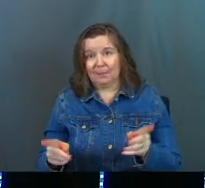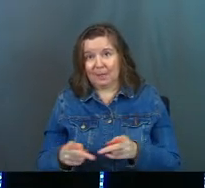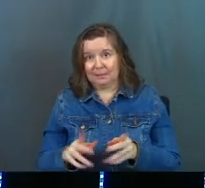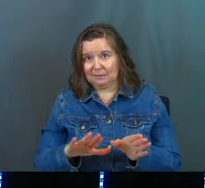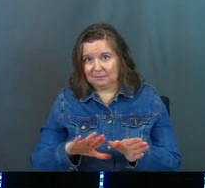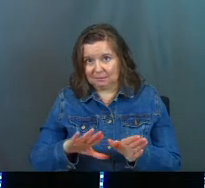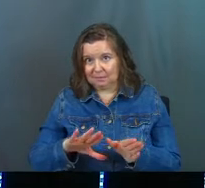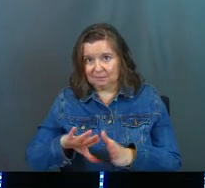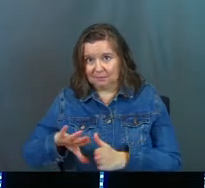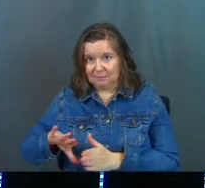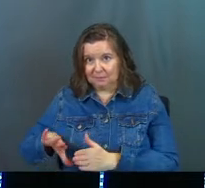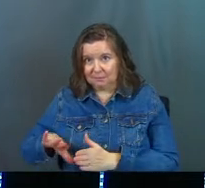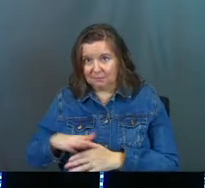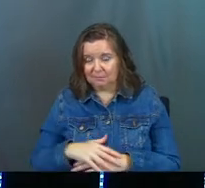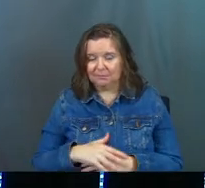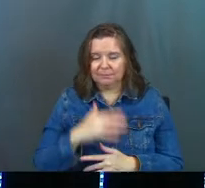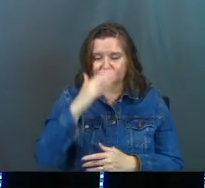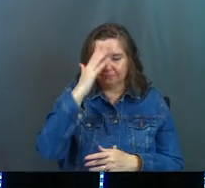place.